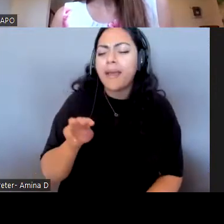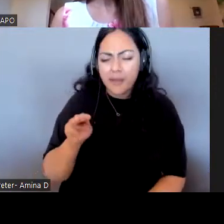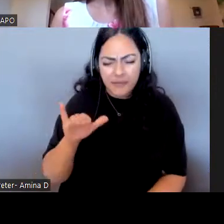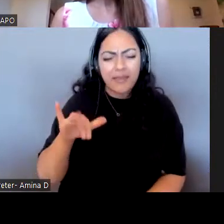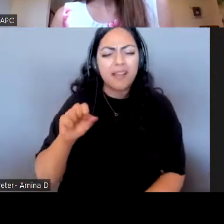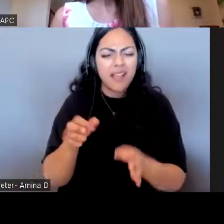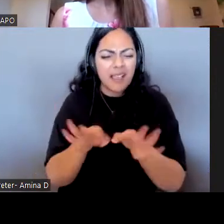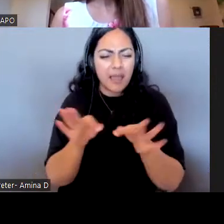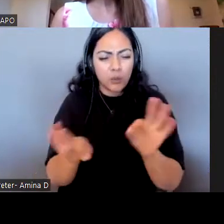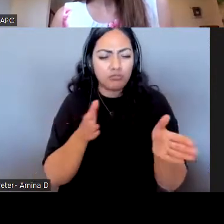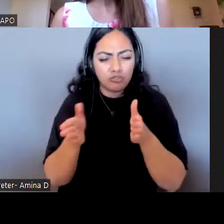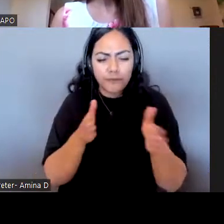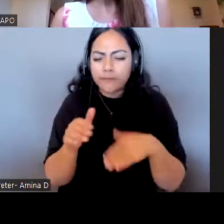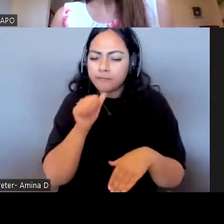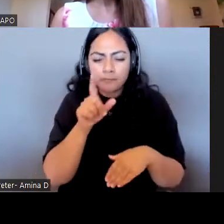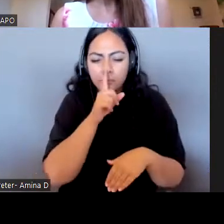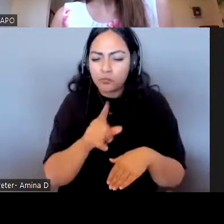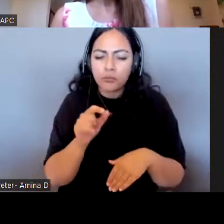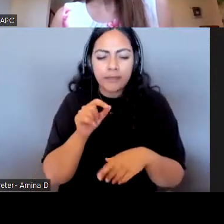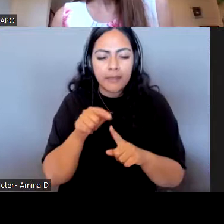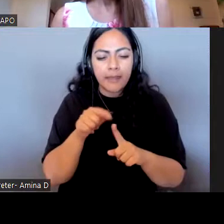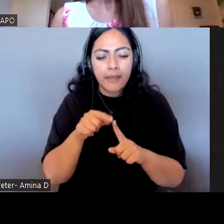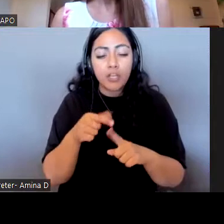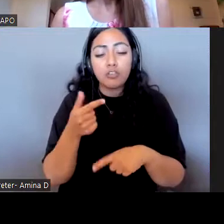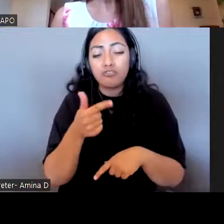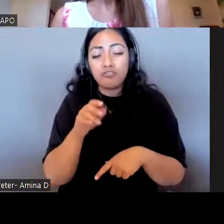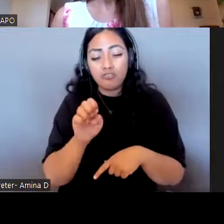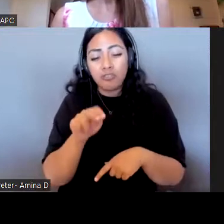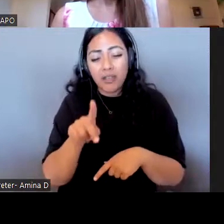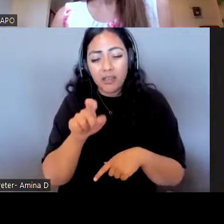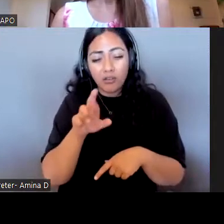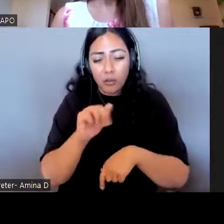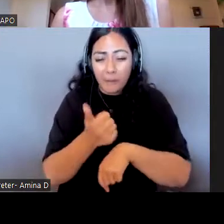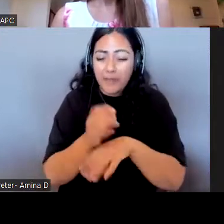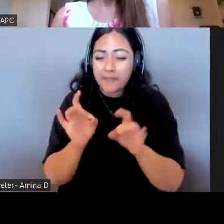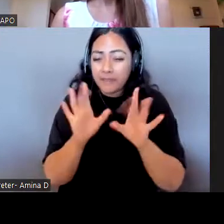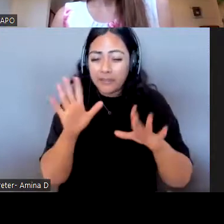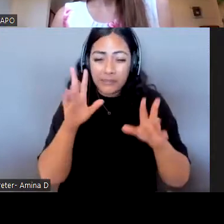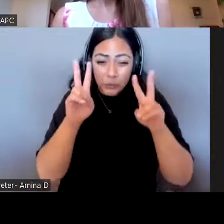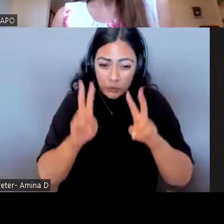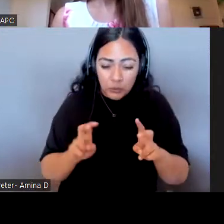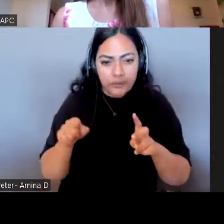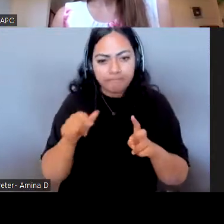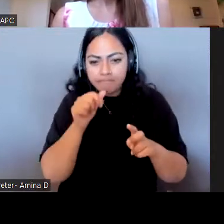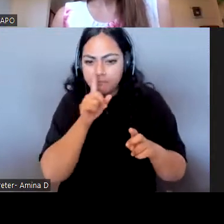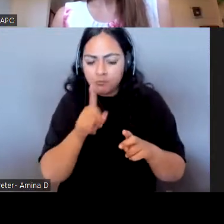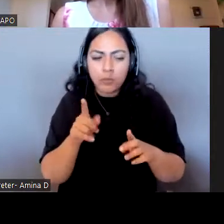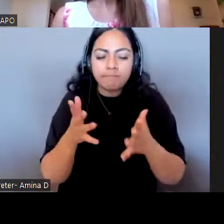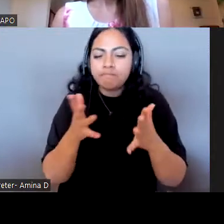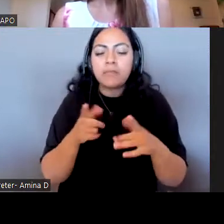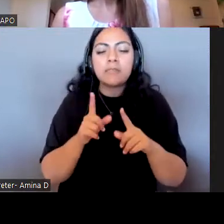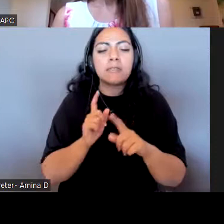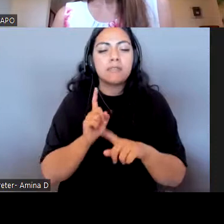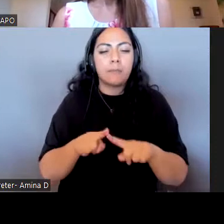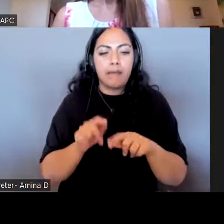language services are able to access internet services for gender-based violence issues. So it depends on how the service is set